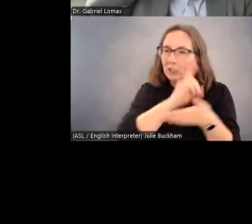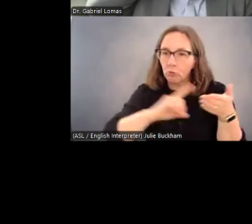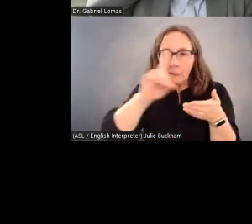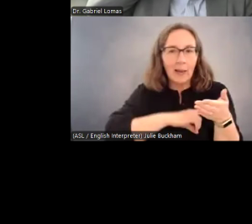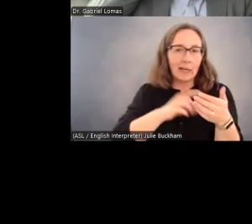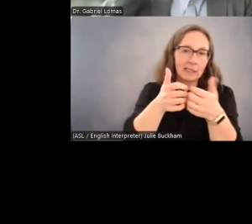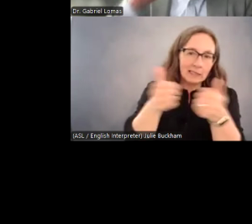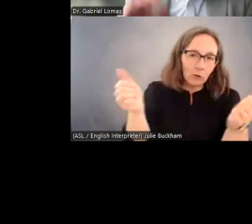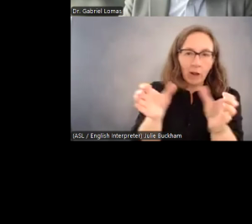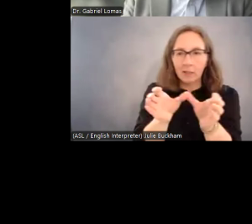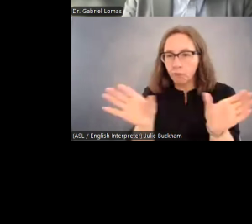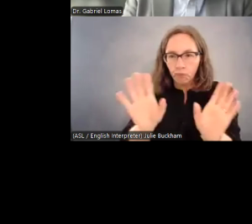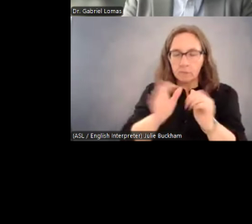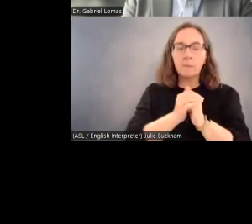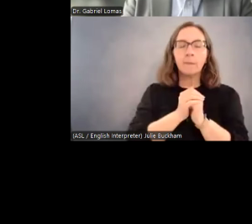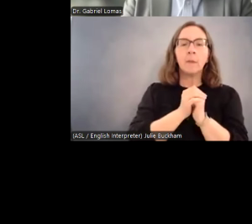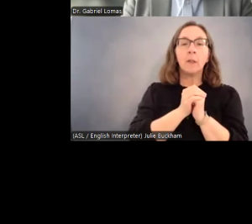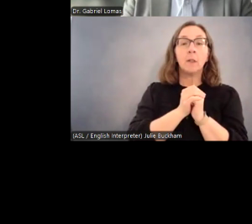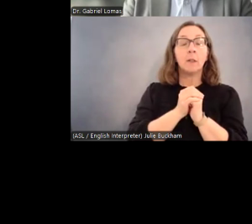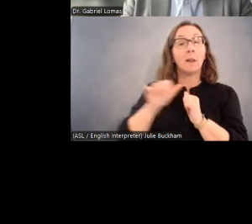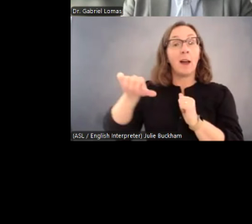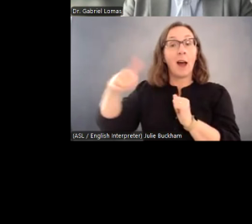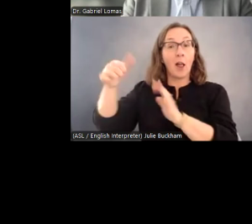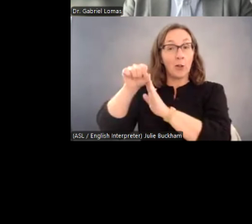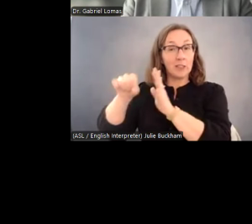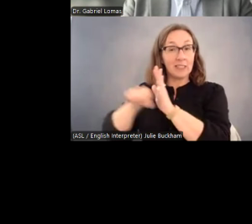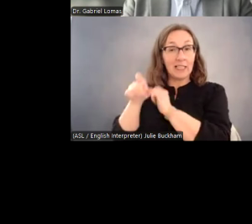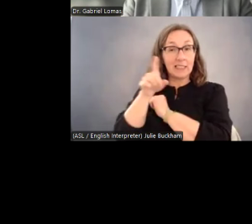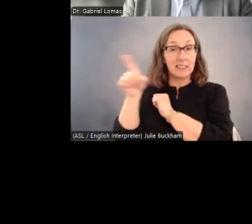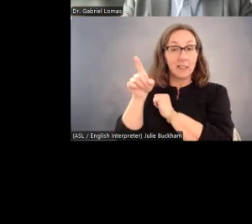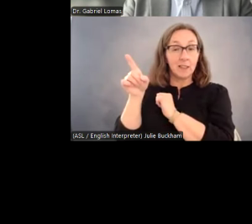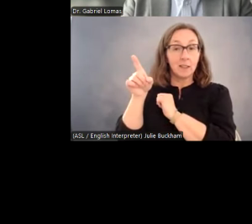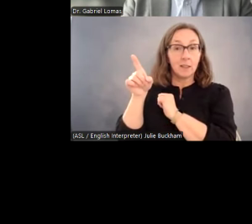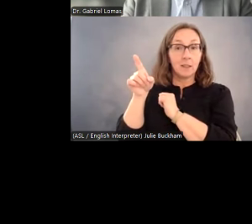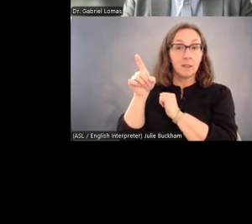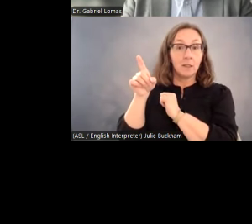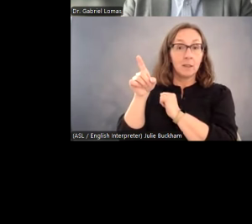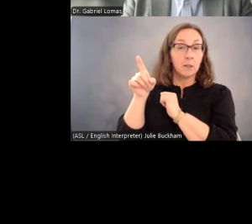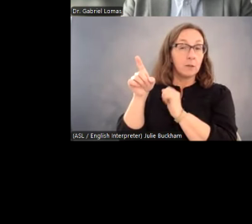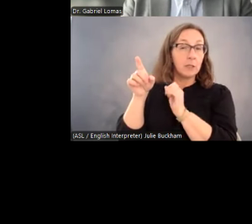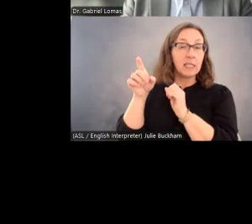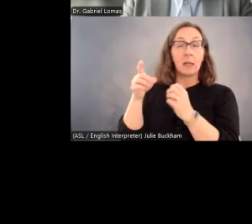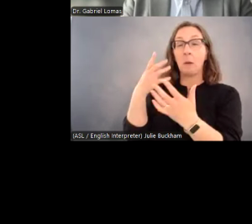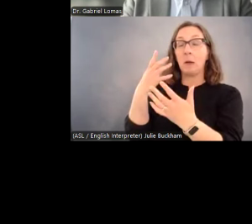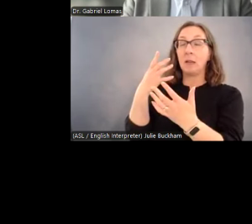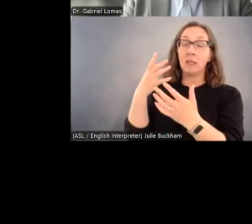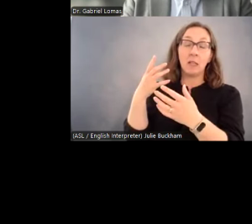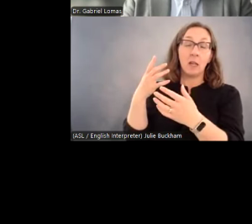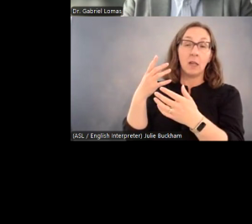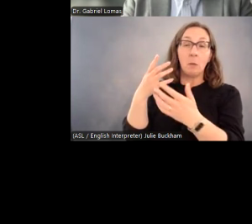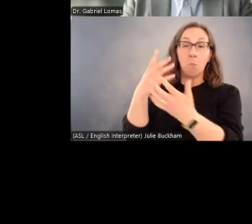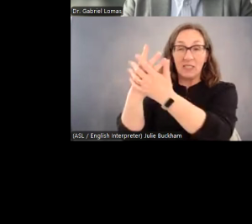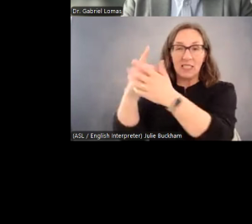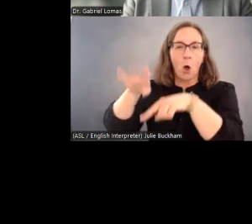or isolate. Now, in other states, inmates are in prisons related to the crime they committed